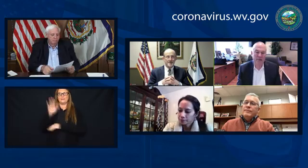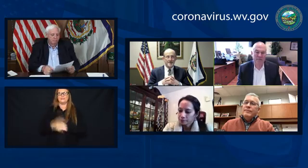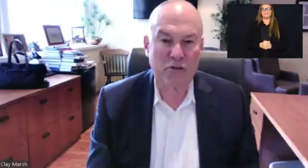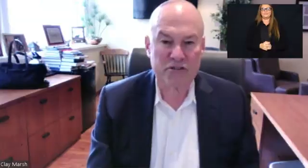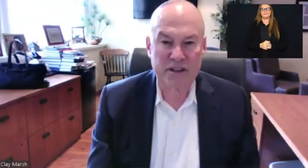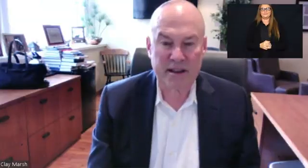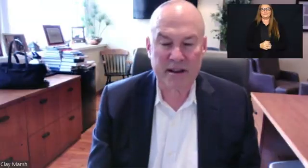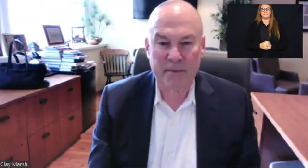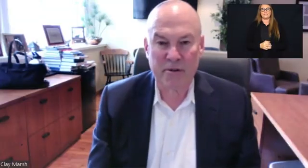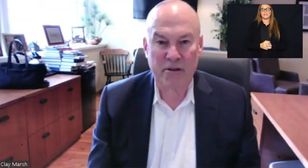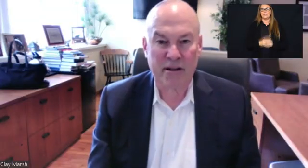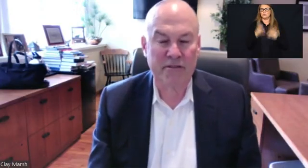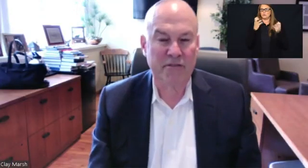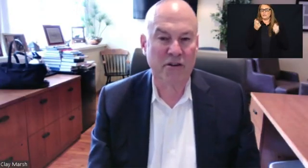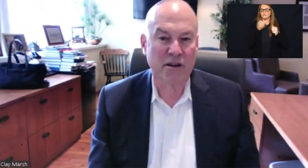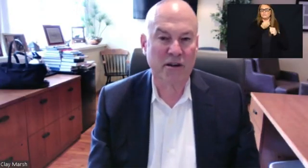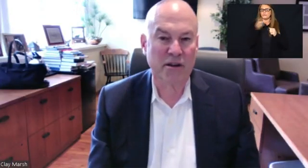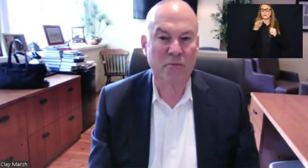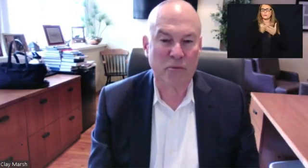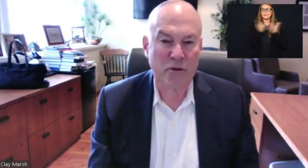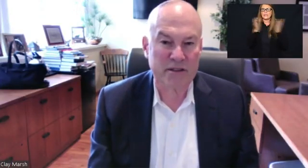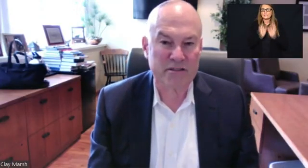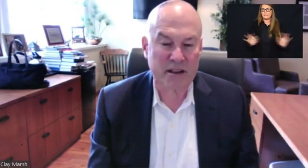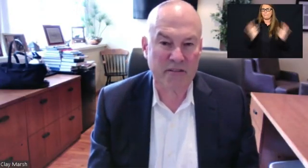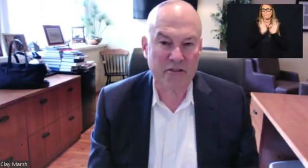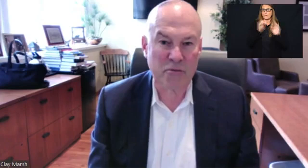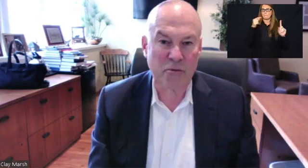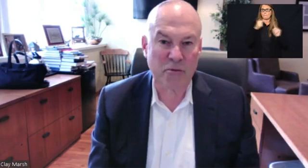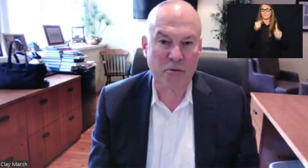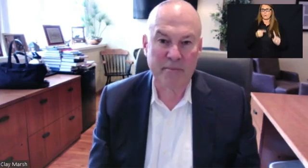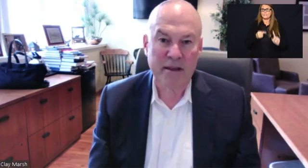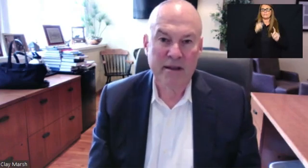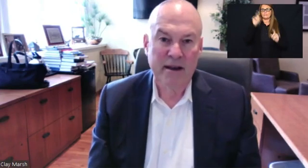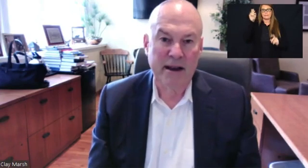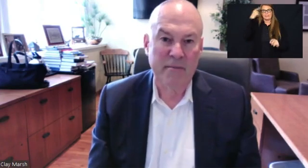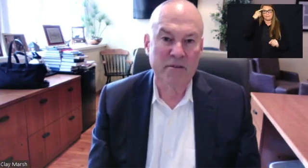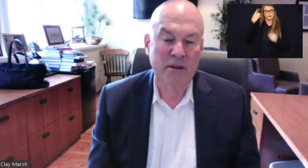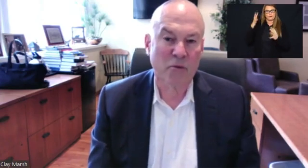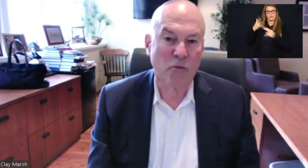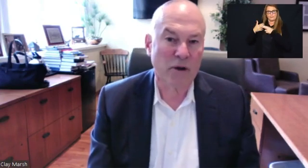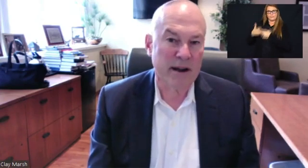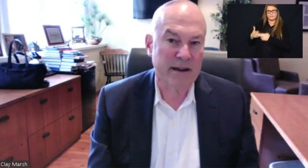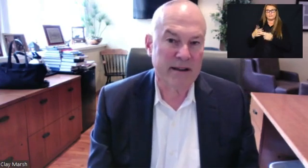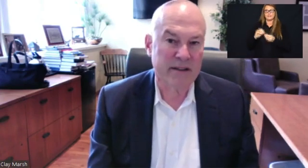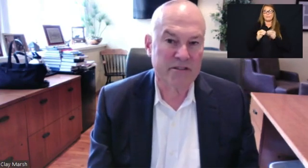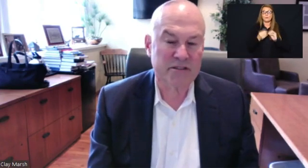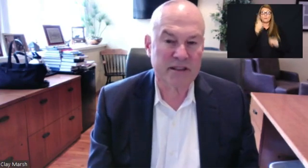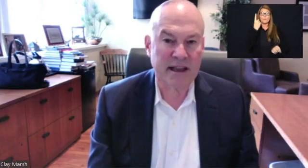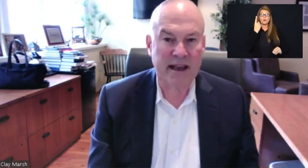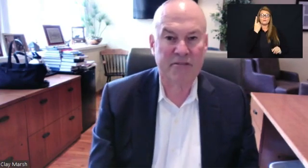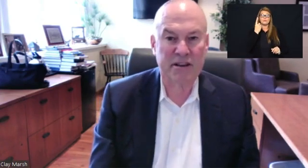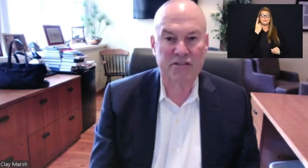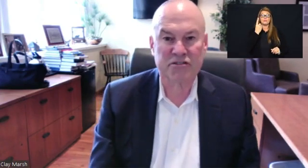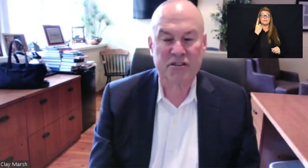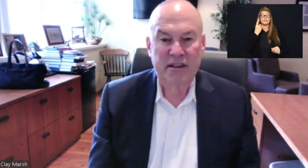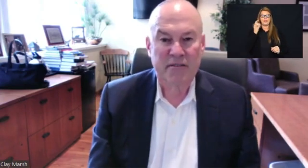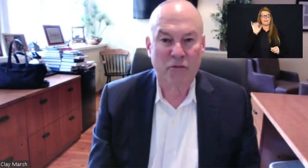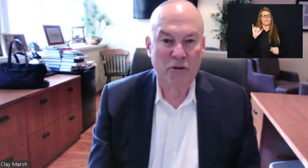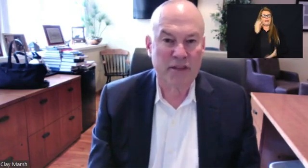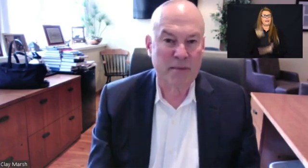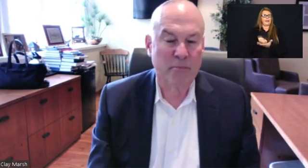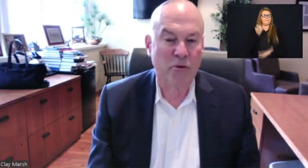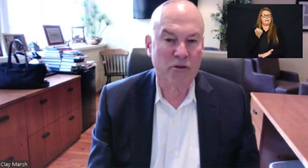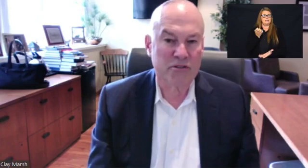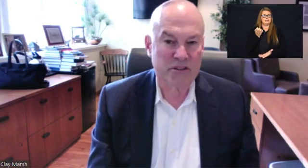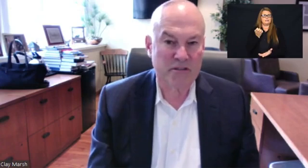In reinforcing a couple of the very important points the governor brought up, number one is the evidence